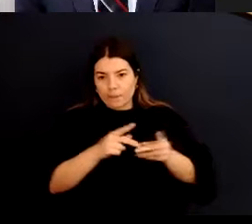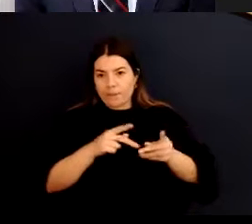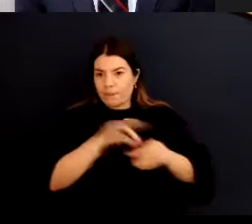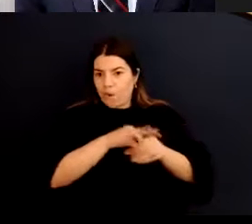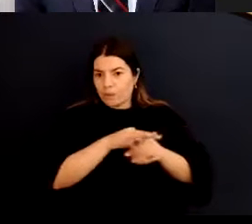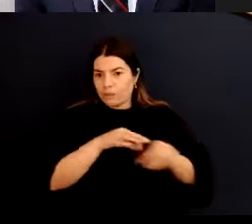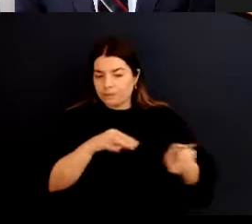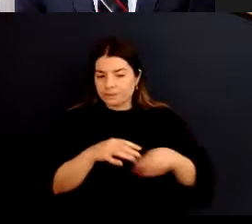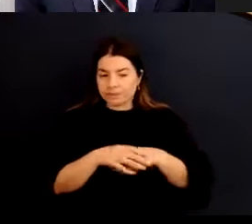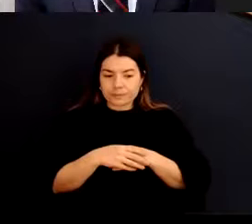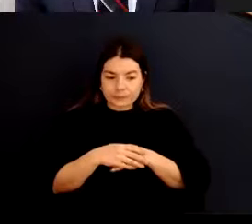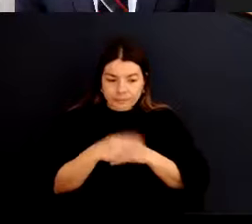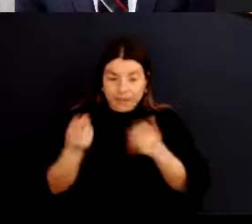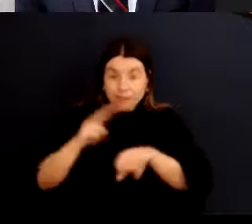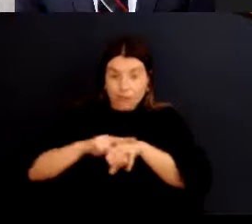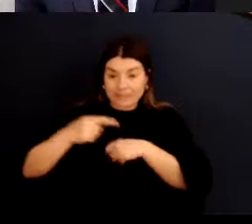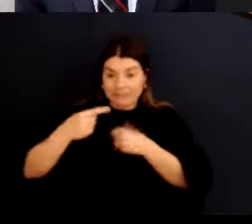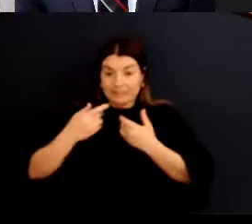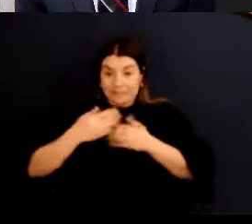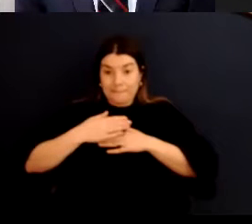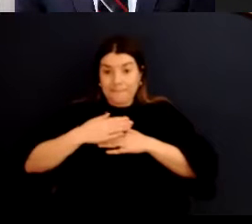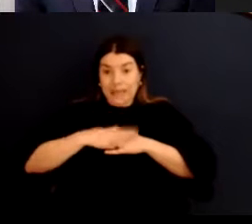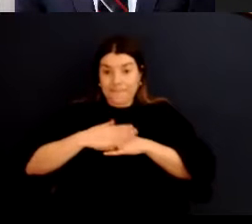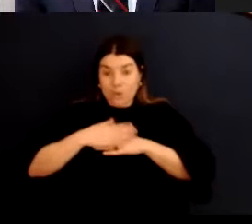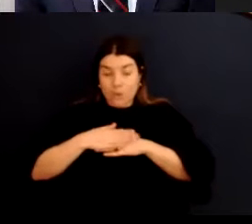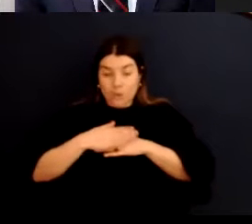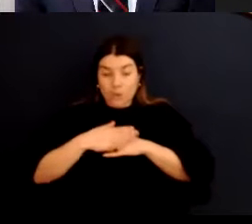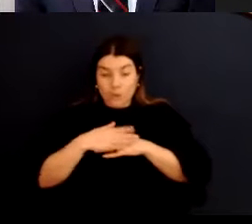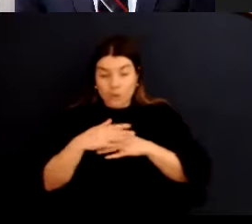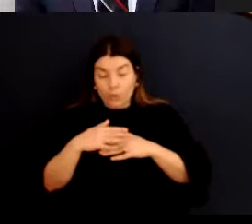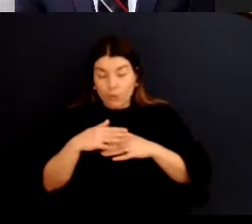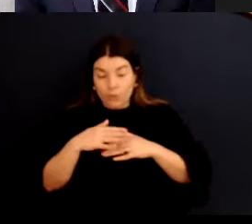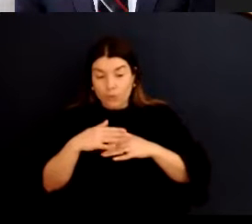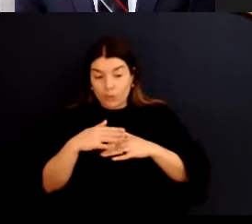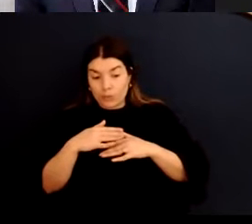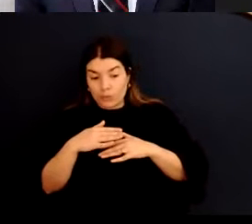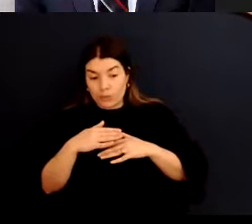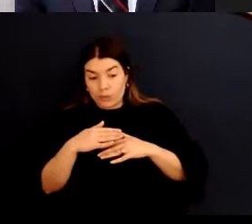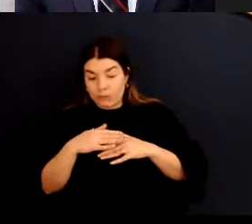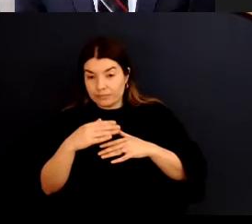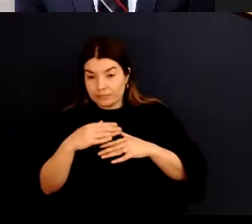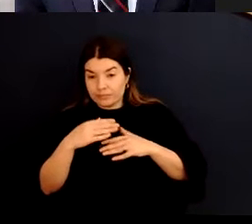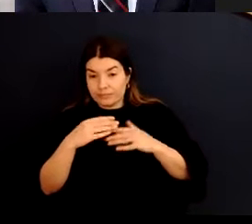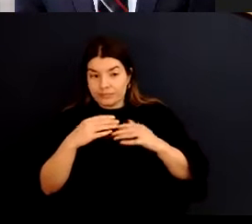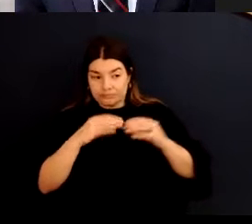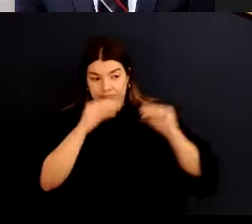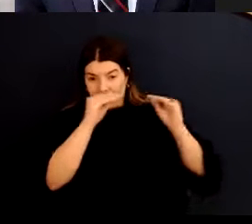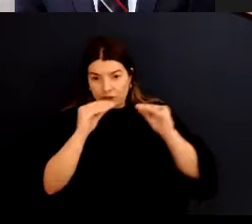through your platform, Disability SA, getting them informed of the elections.